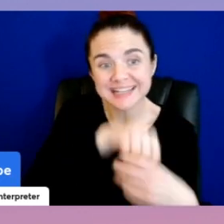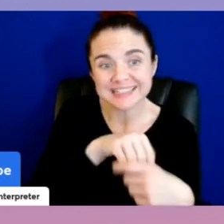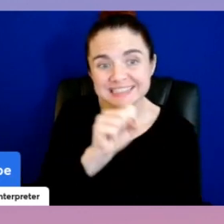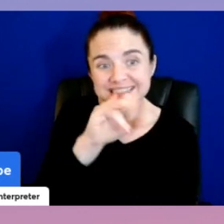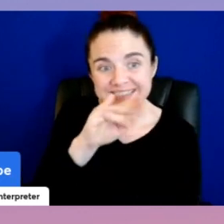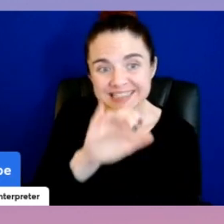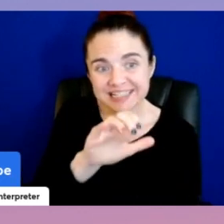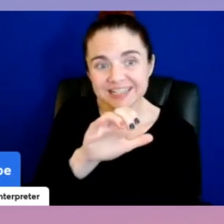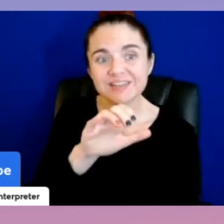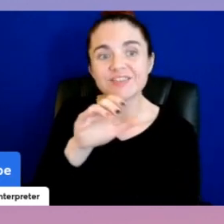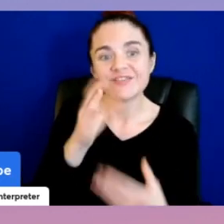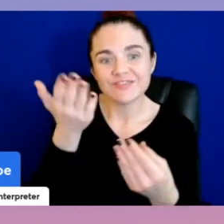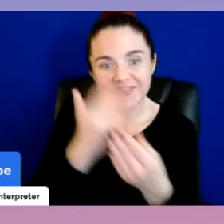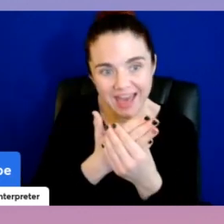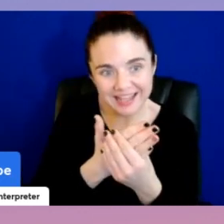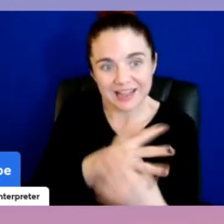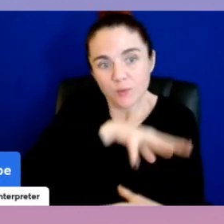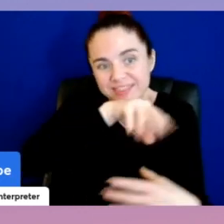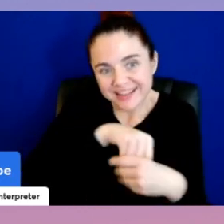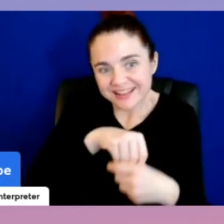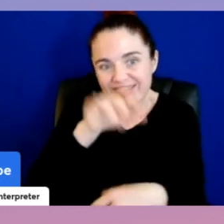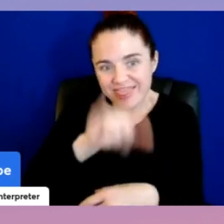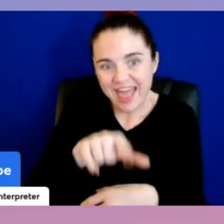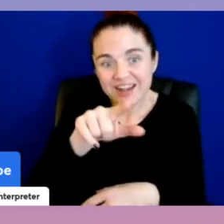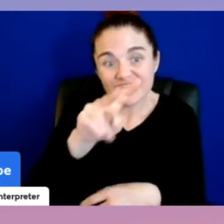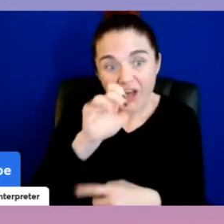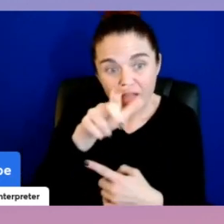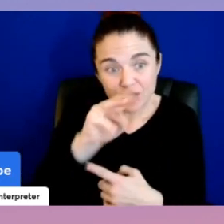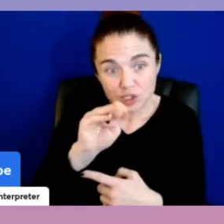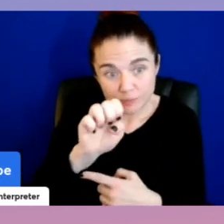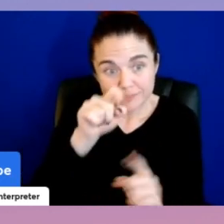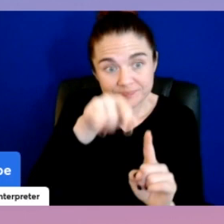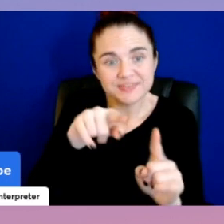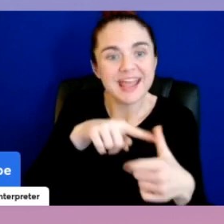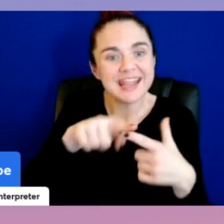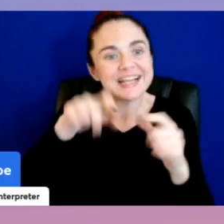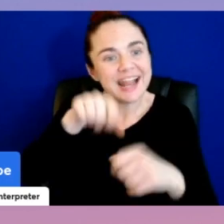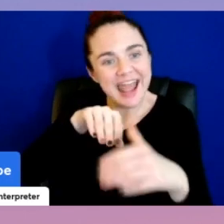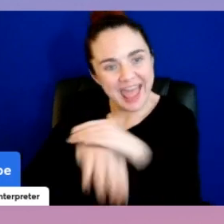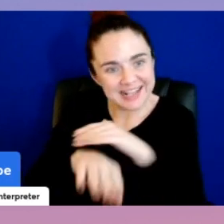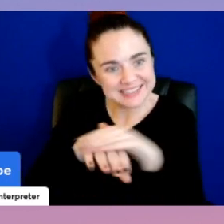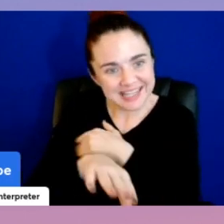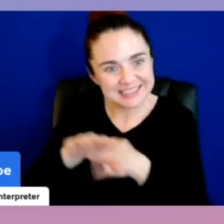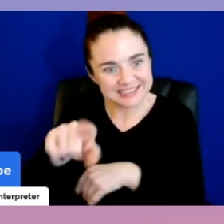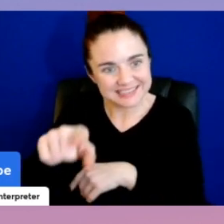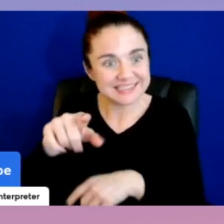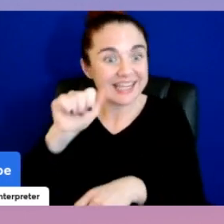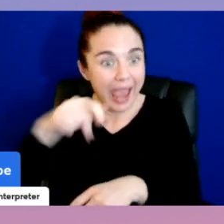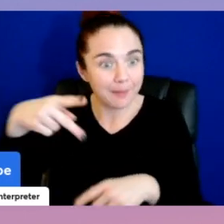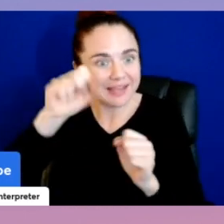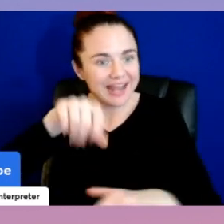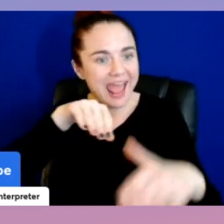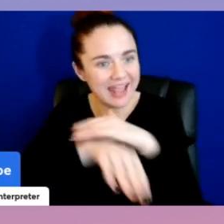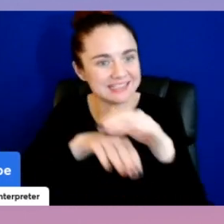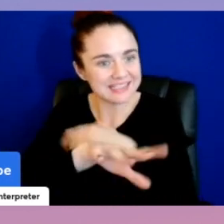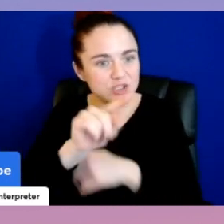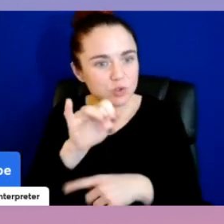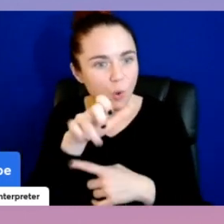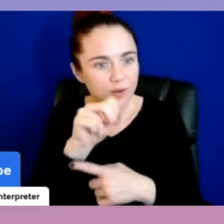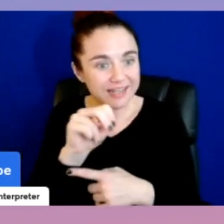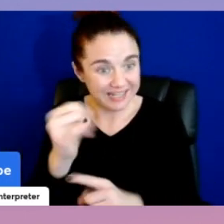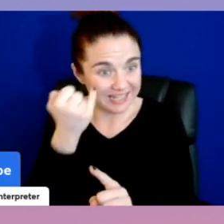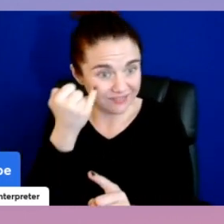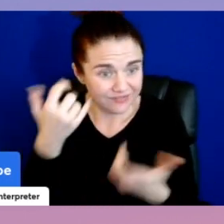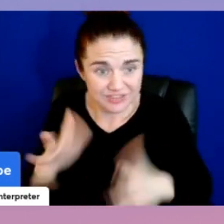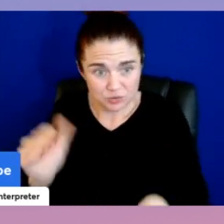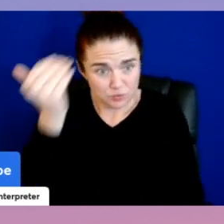in the mounted volume, so the application can actually access this token. And if the application is Vault aware, we can stop